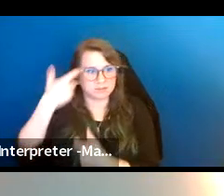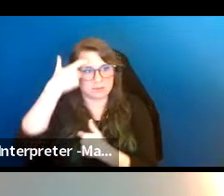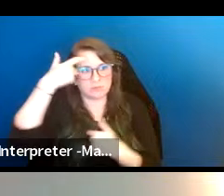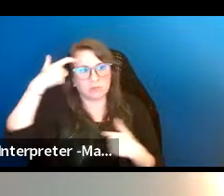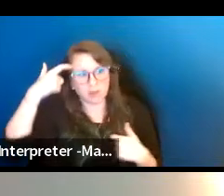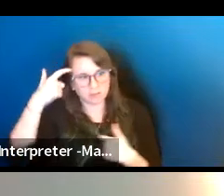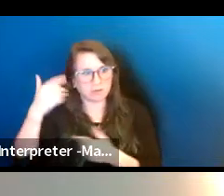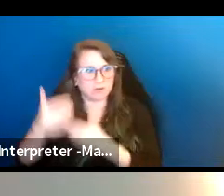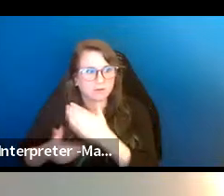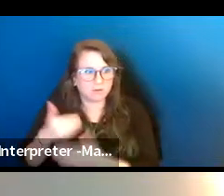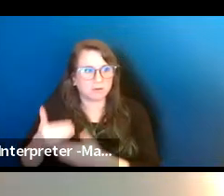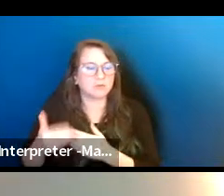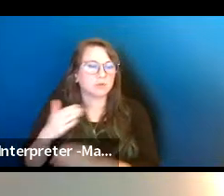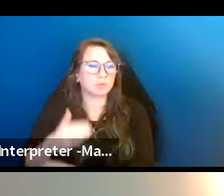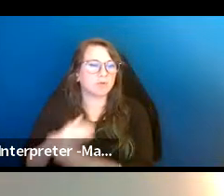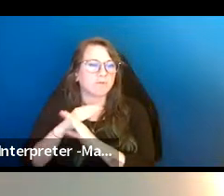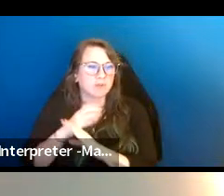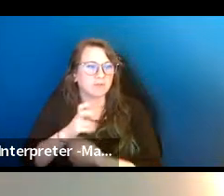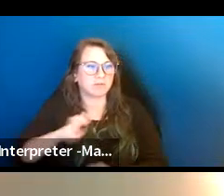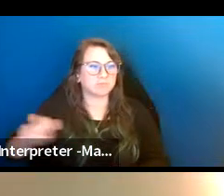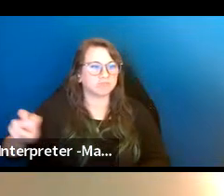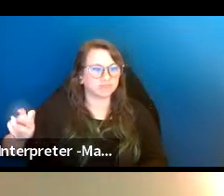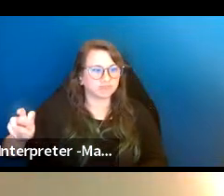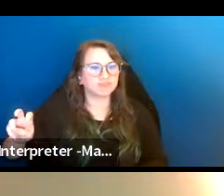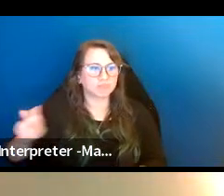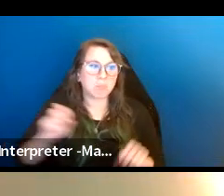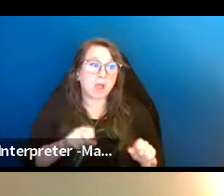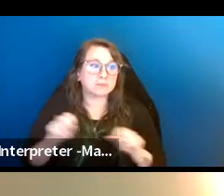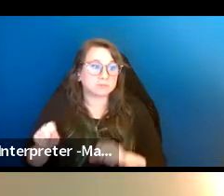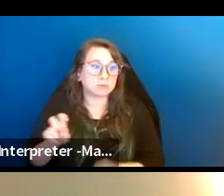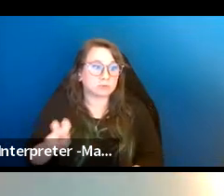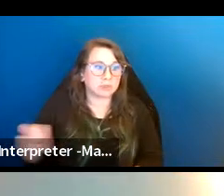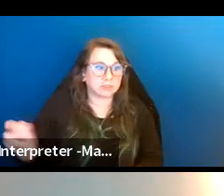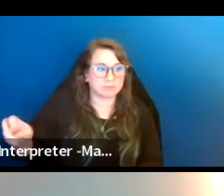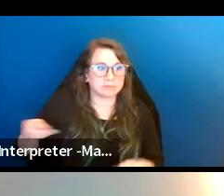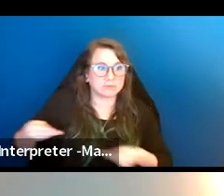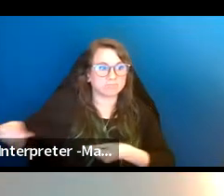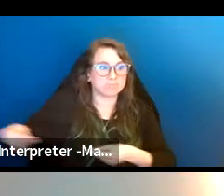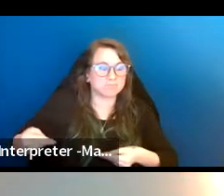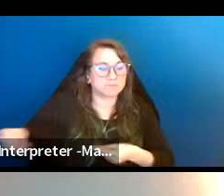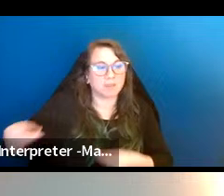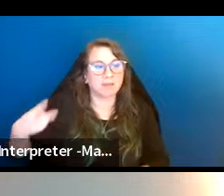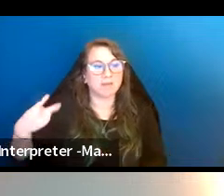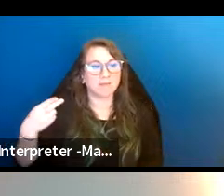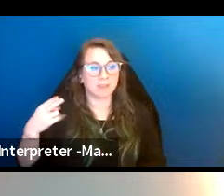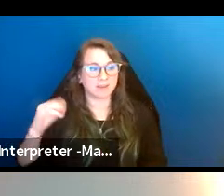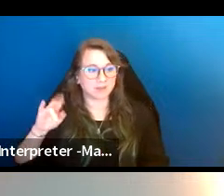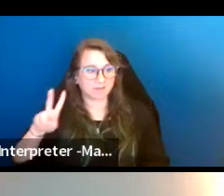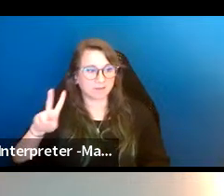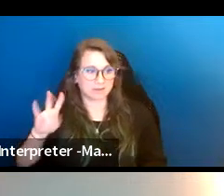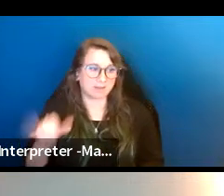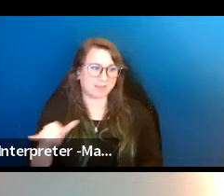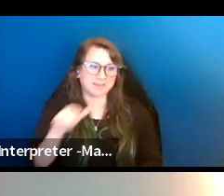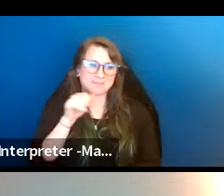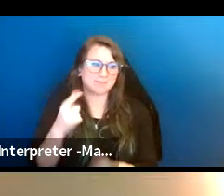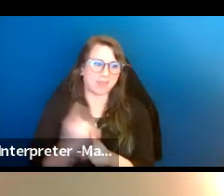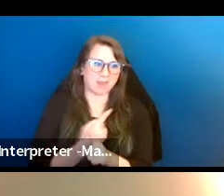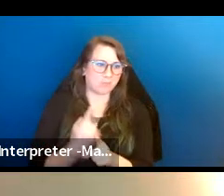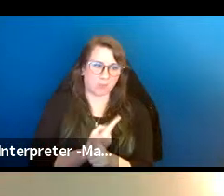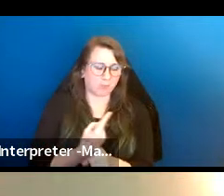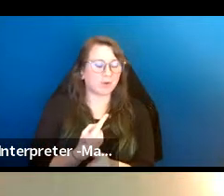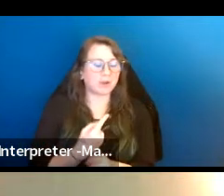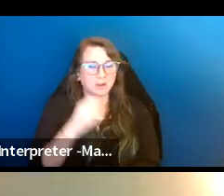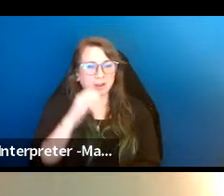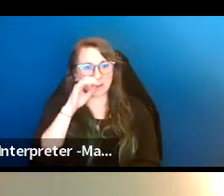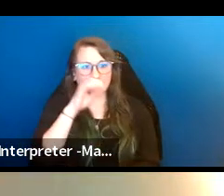protocols, to prevent the possible transmission of HIV. And that's just inappropriate. I'd